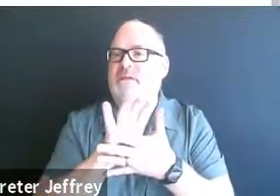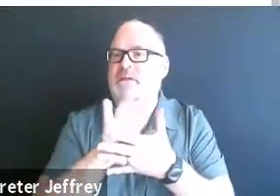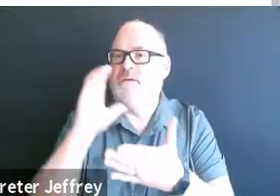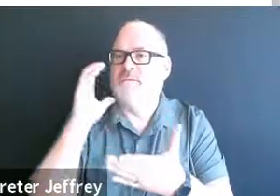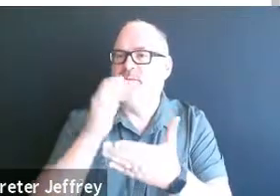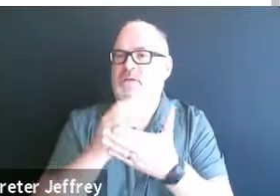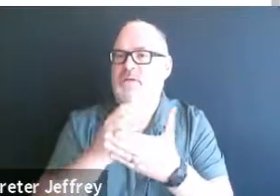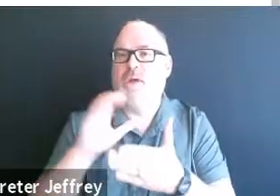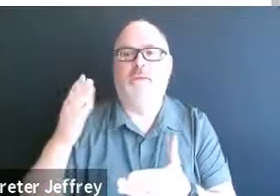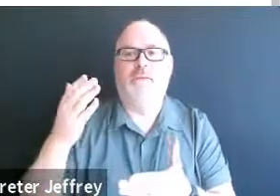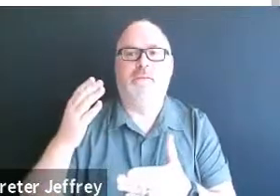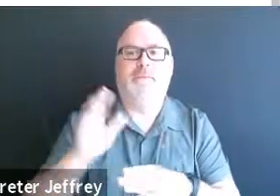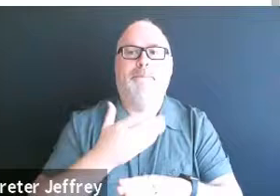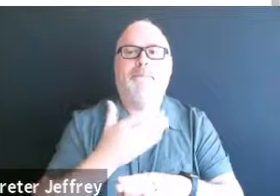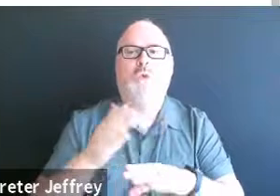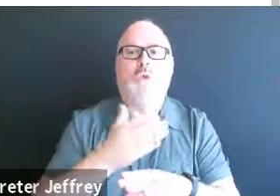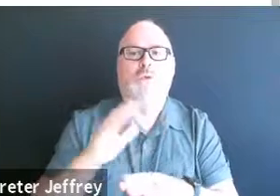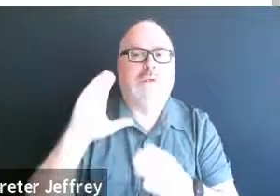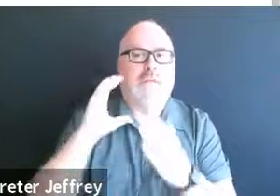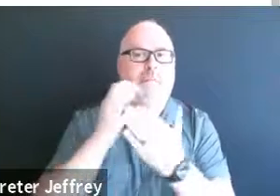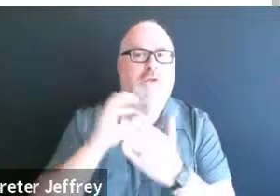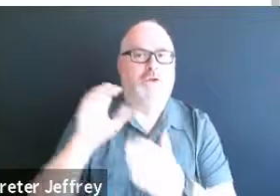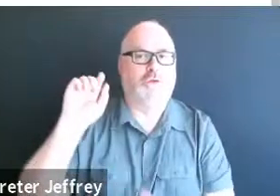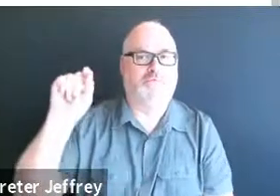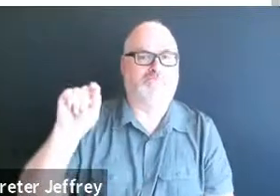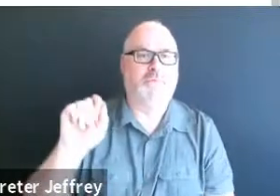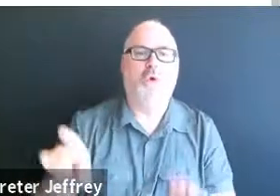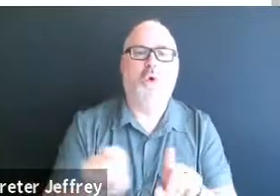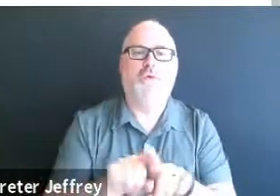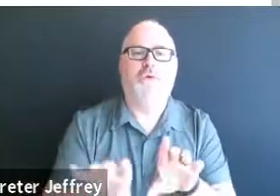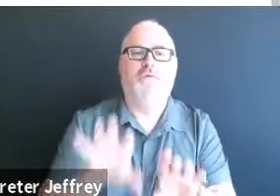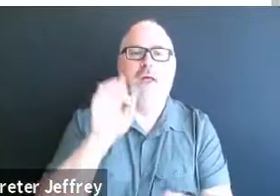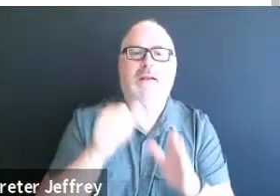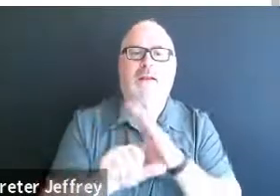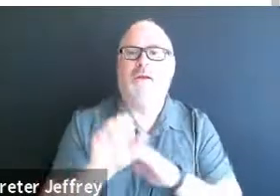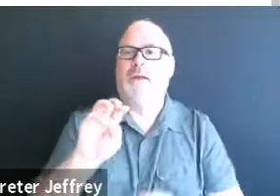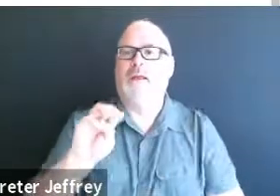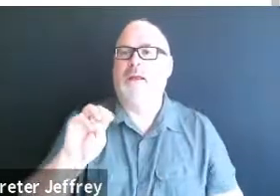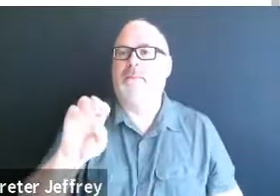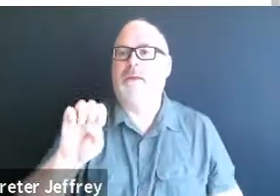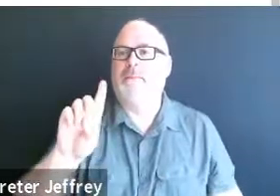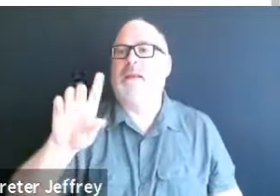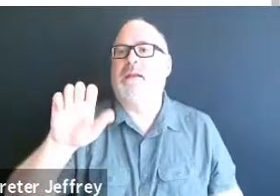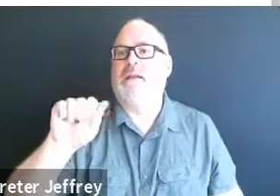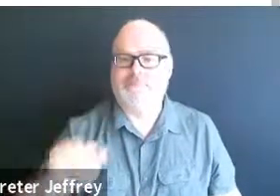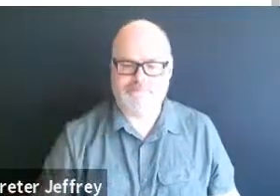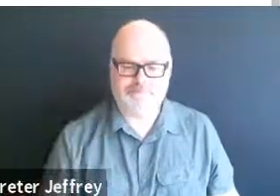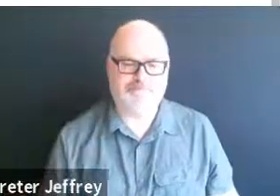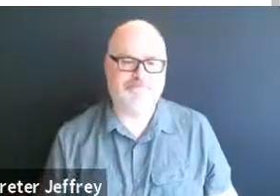note. And you can also find it here in insert.